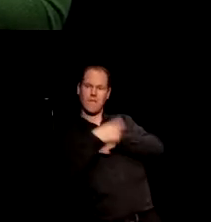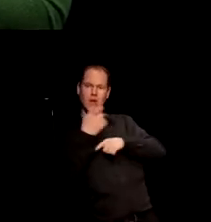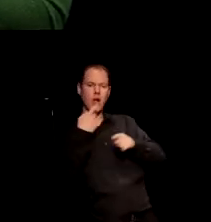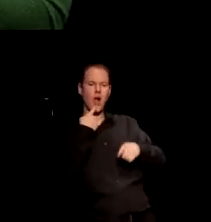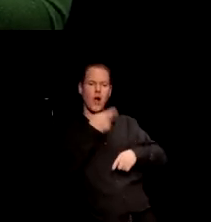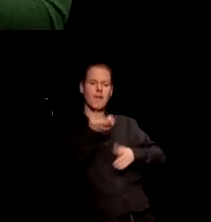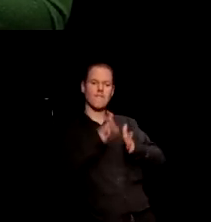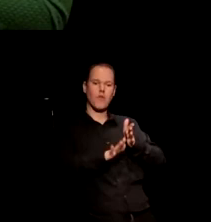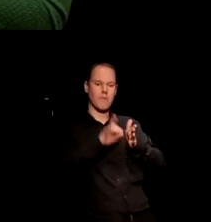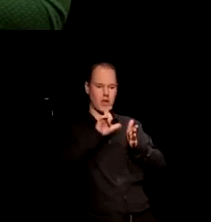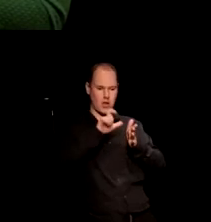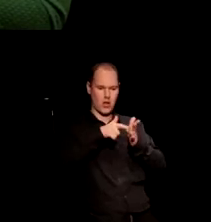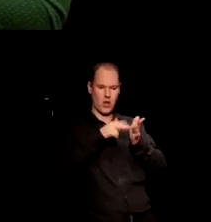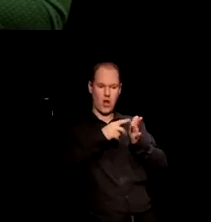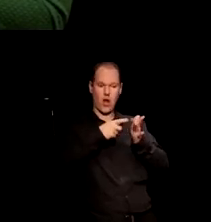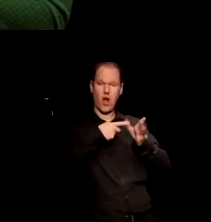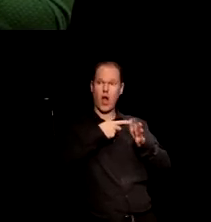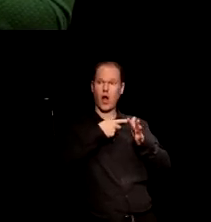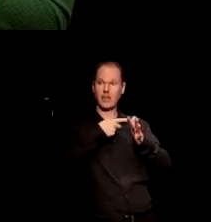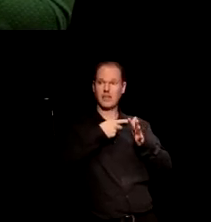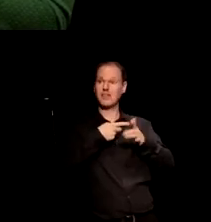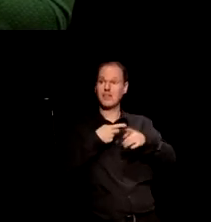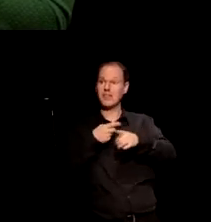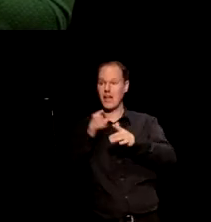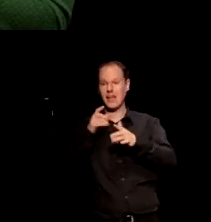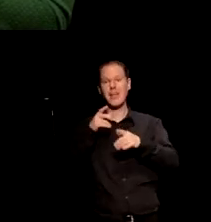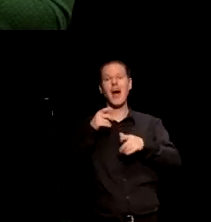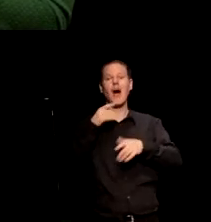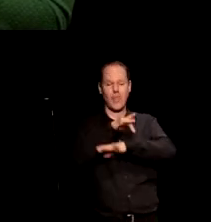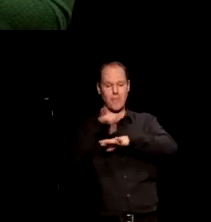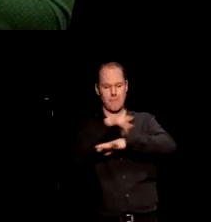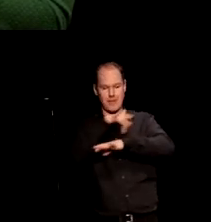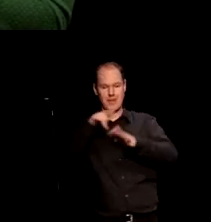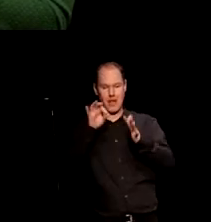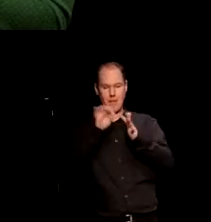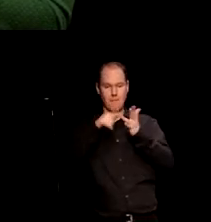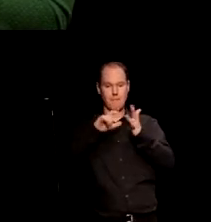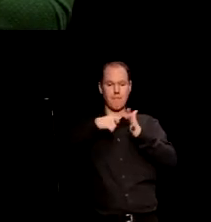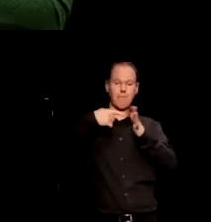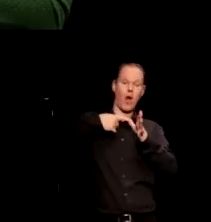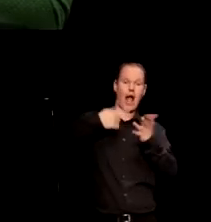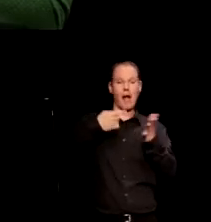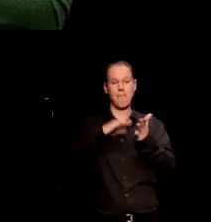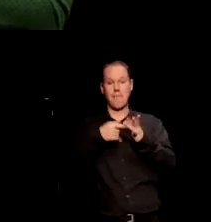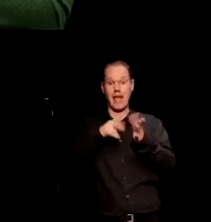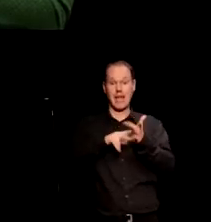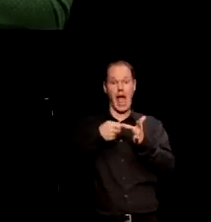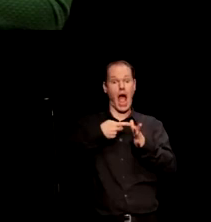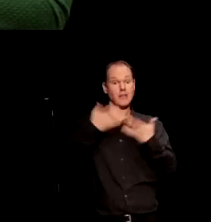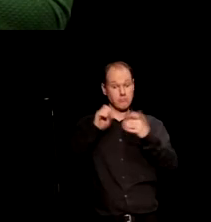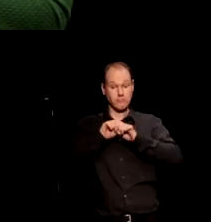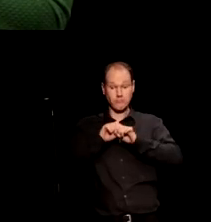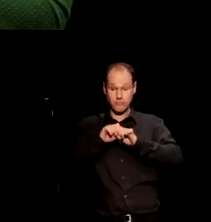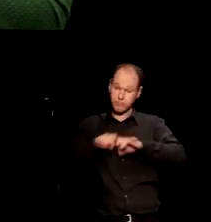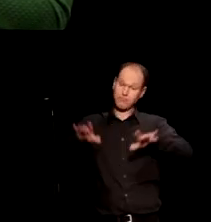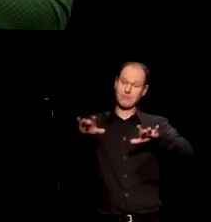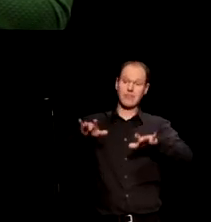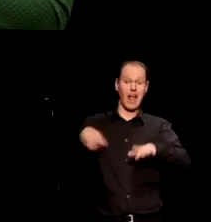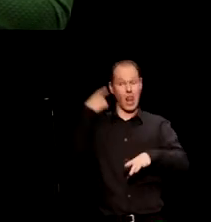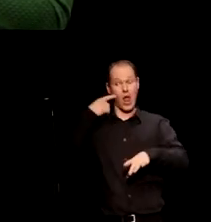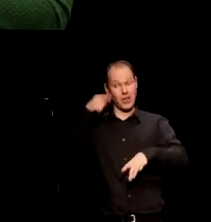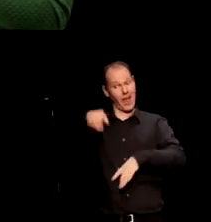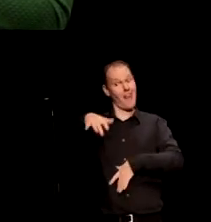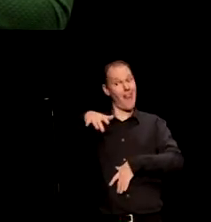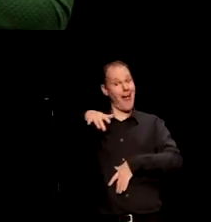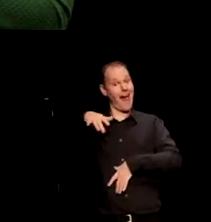says, Hookamania is being staged in London by decolonising the archive at Theatre Peckham. We would love everyone to come.